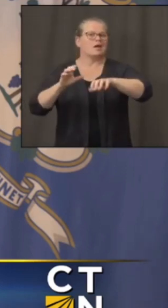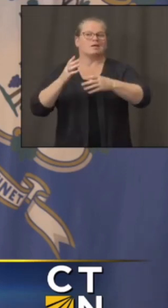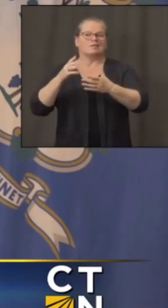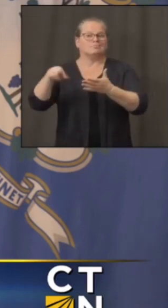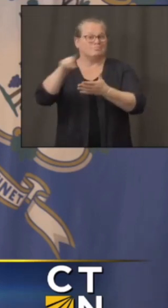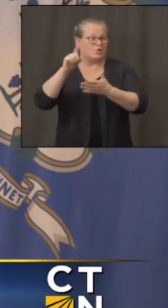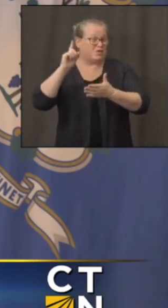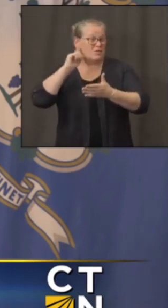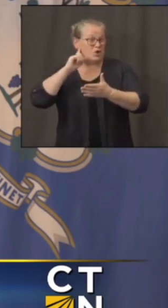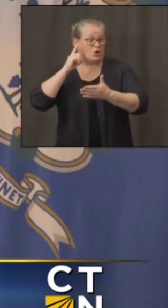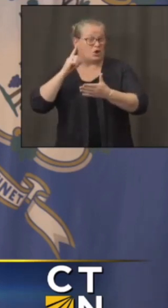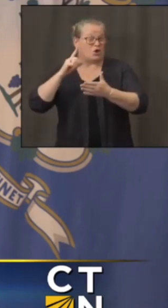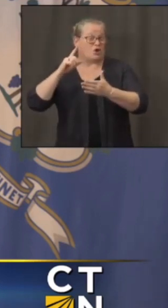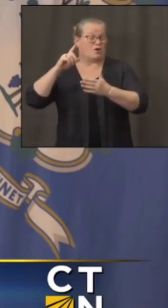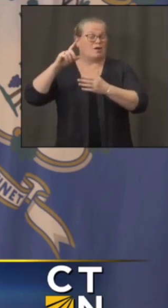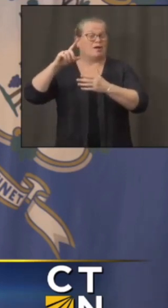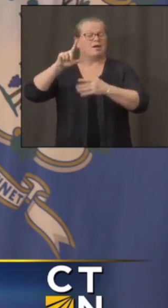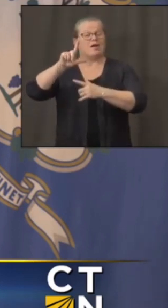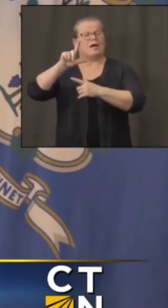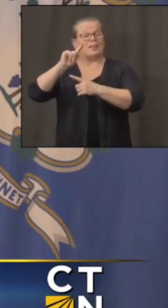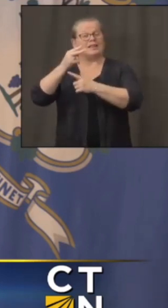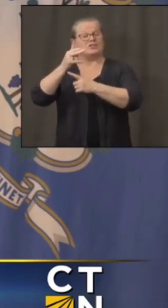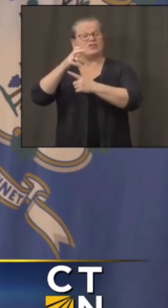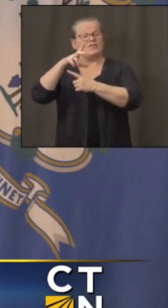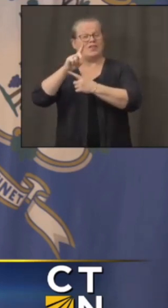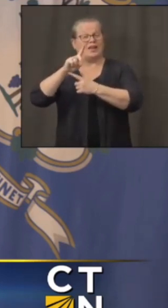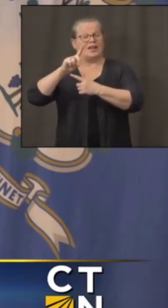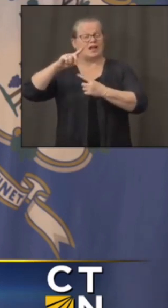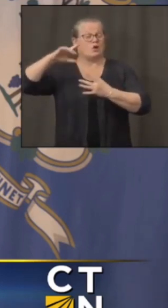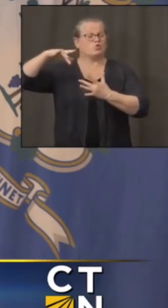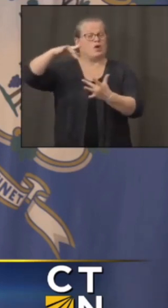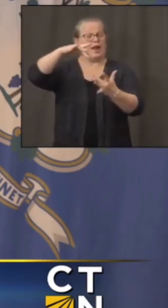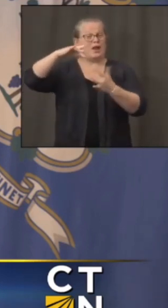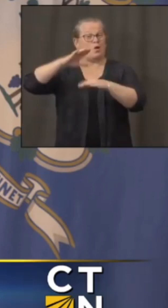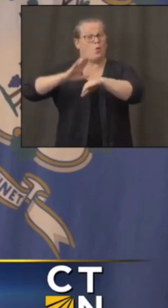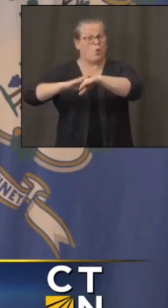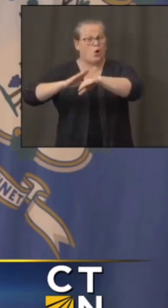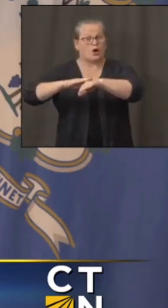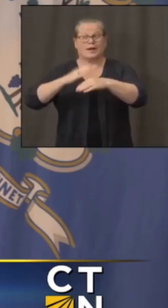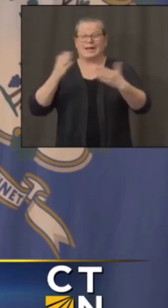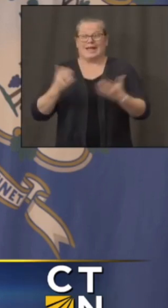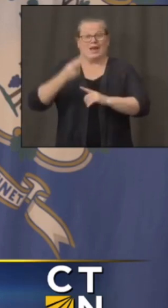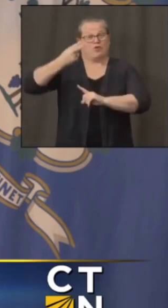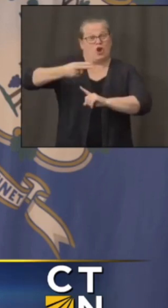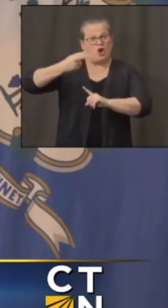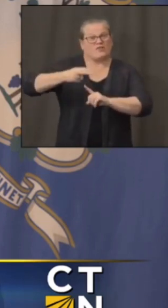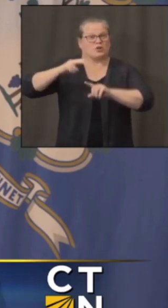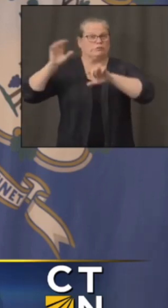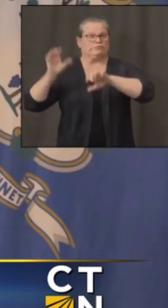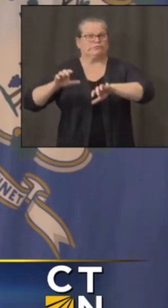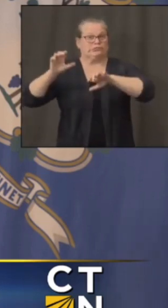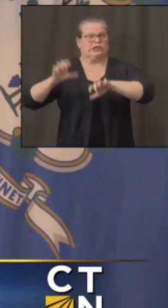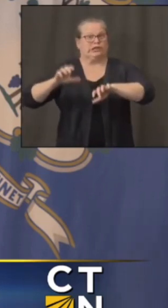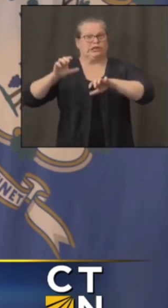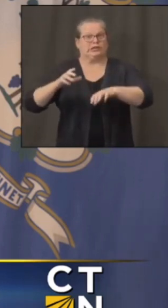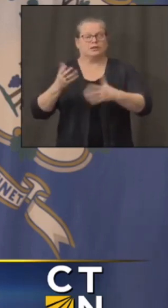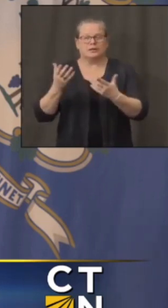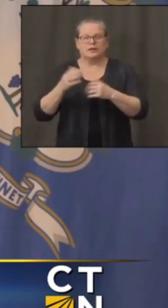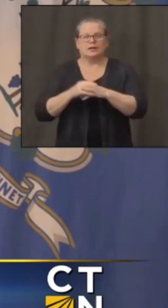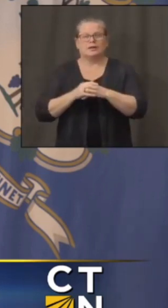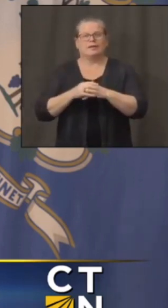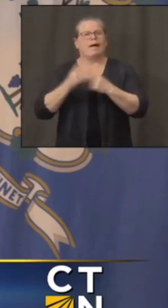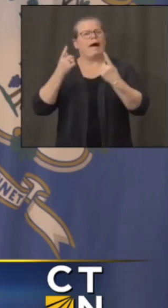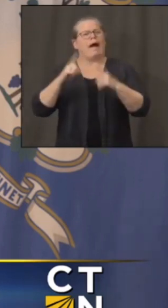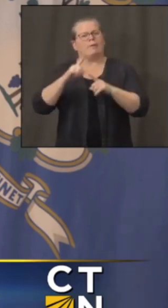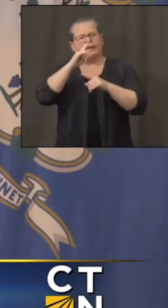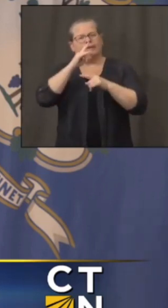in Litchfield. We're getting hit pretty hard here in Hartford, where we are right now. Sort of ironic that the Eversource public hearing is